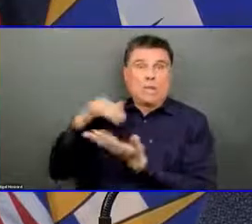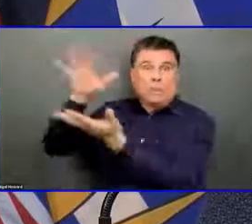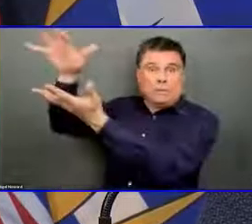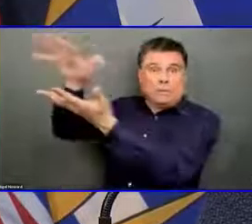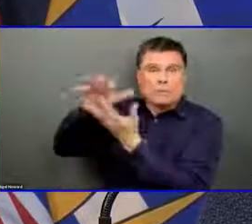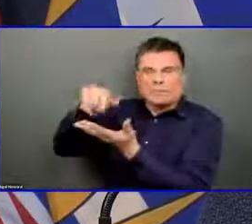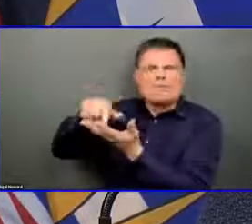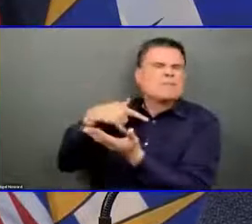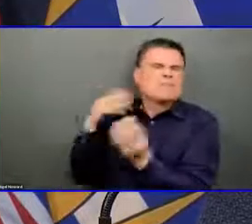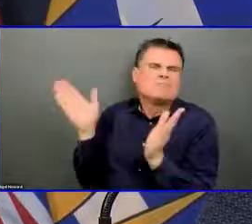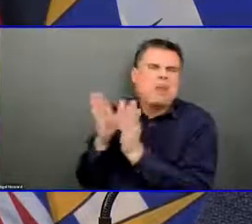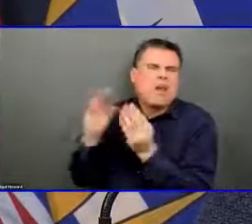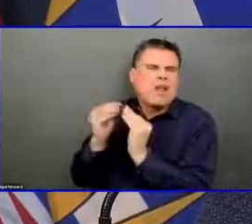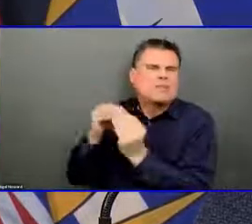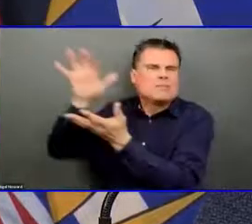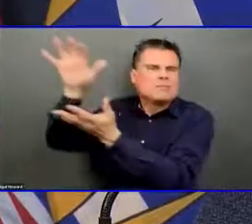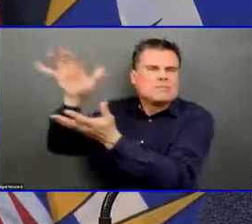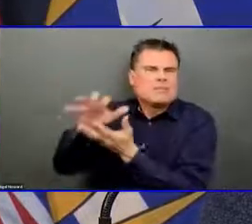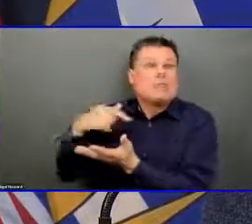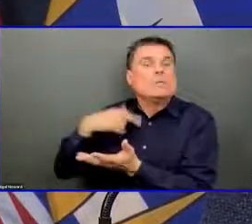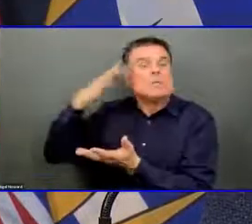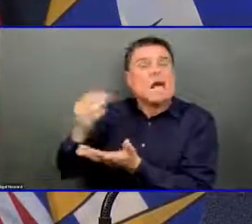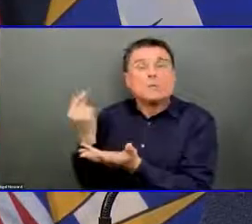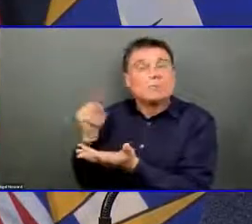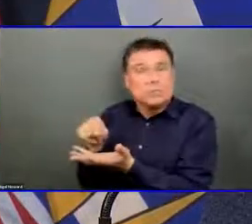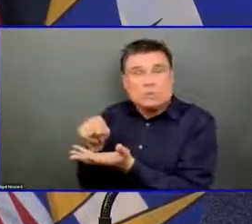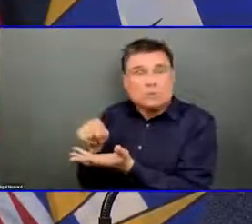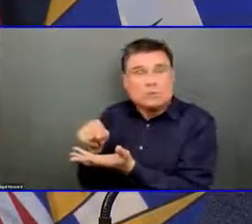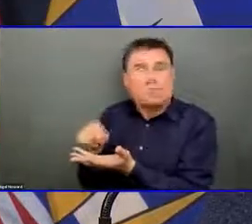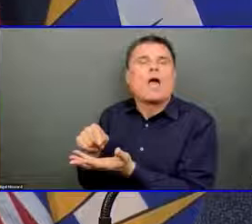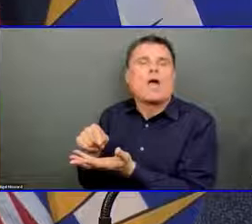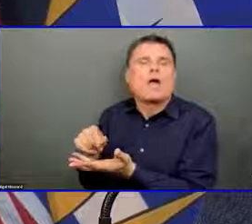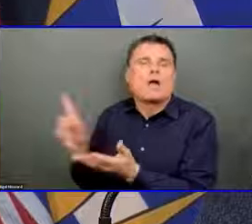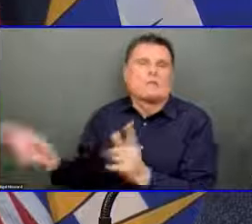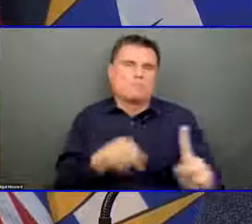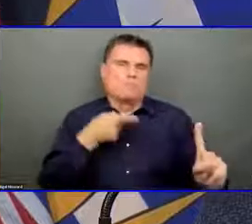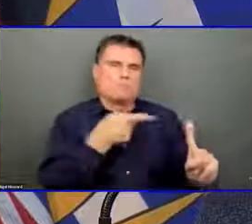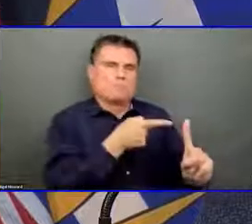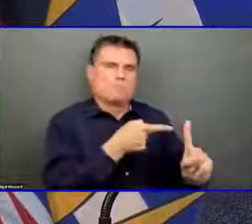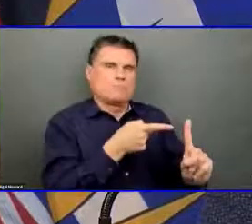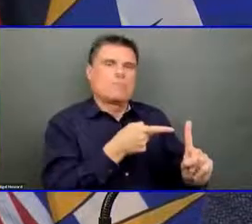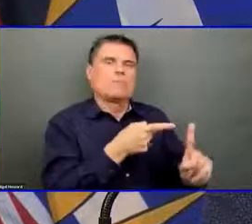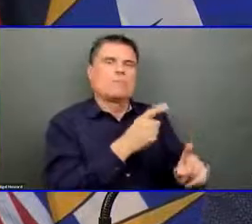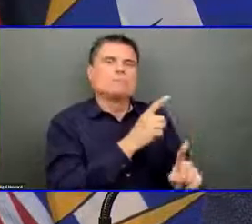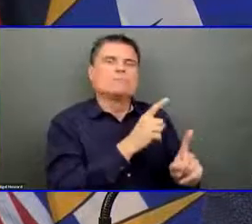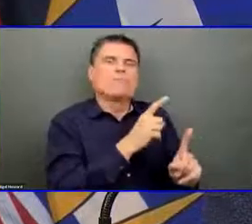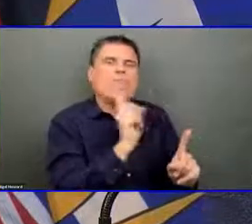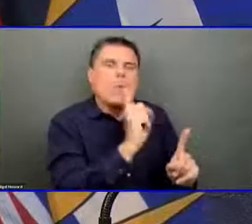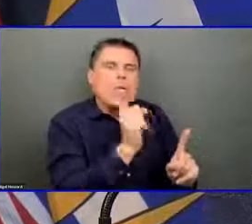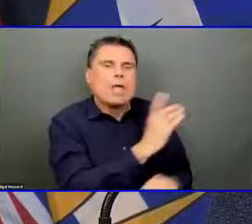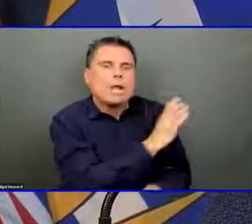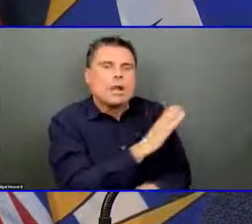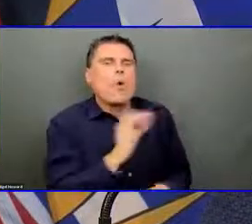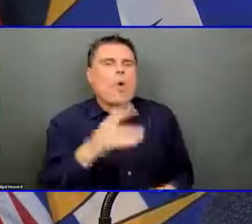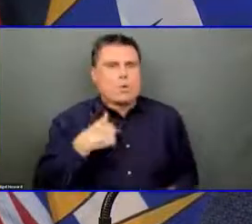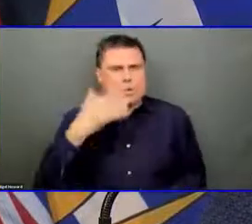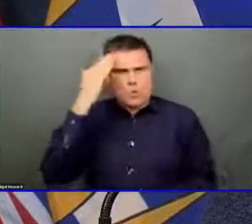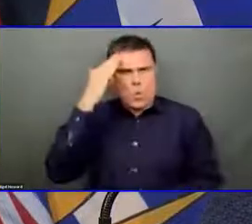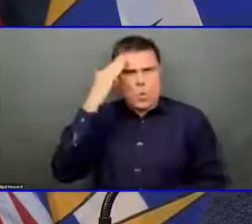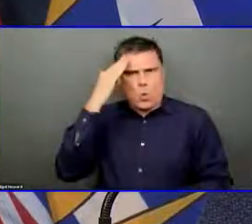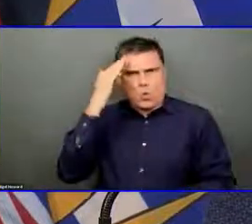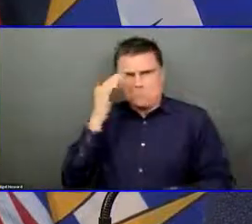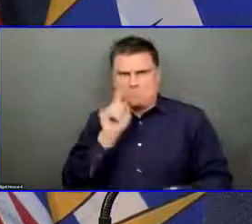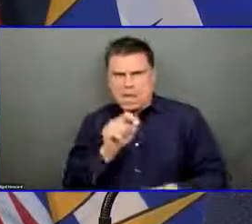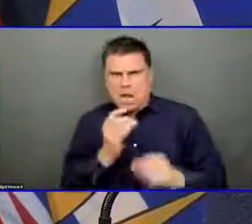BC to target the areas where we are confident it can make the most difference in protecting our communities, and that